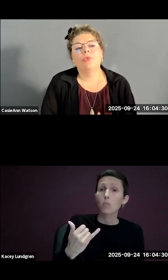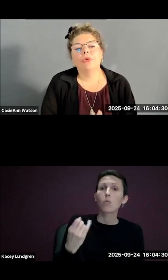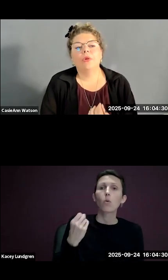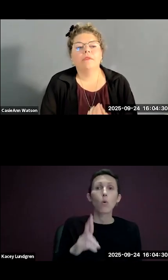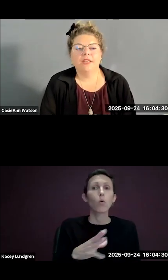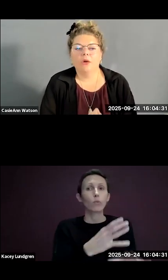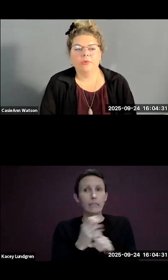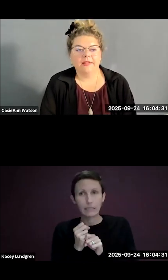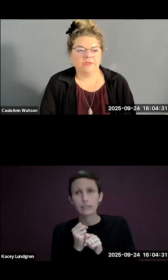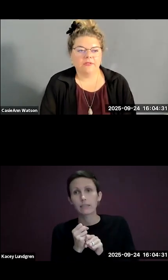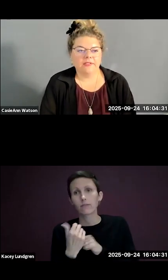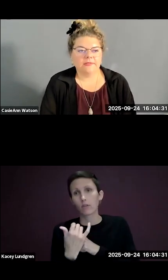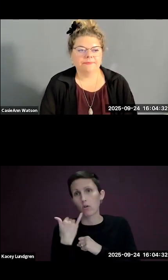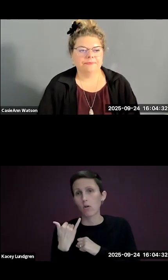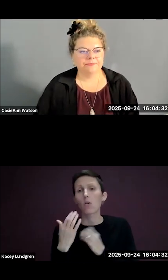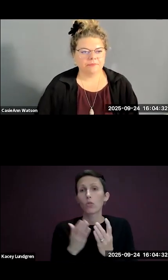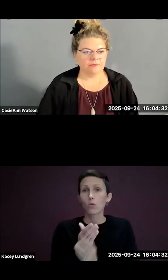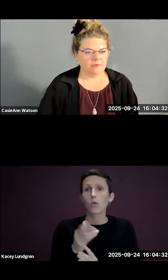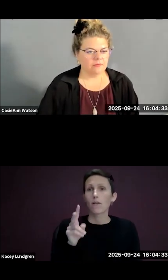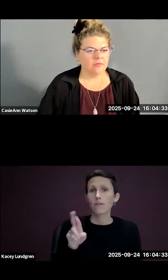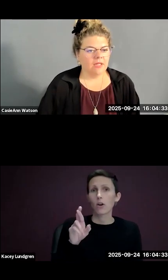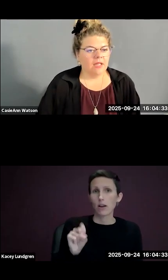person through video relay service.